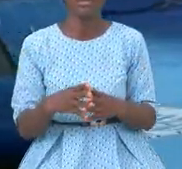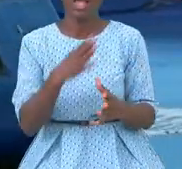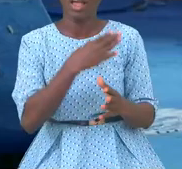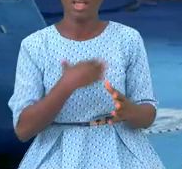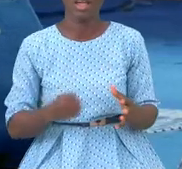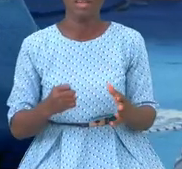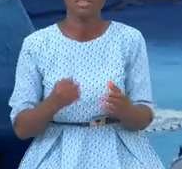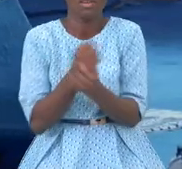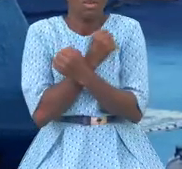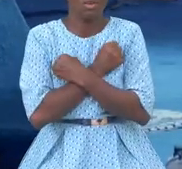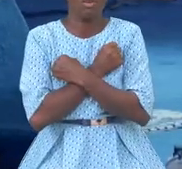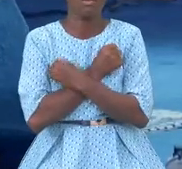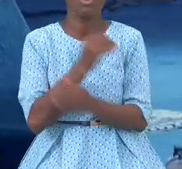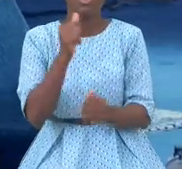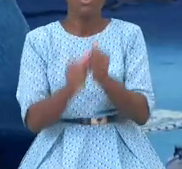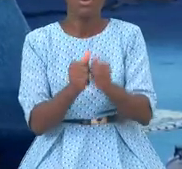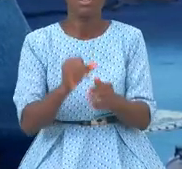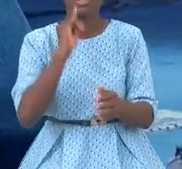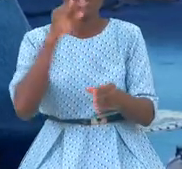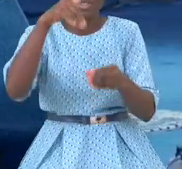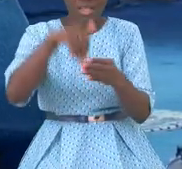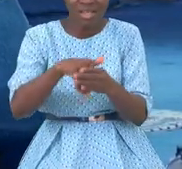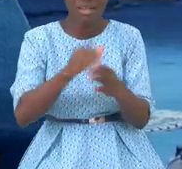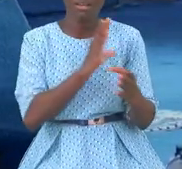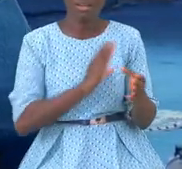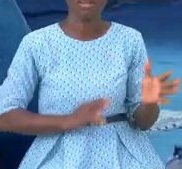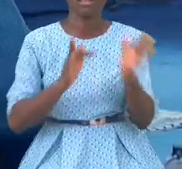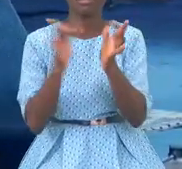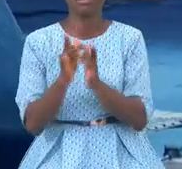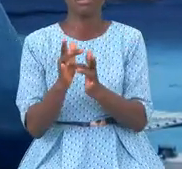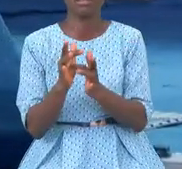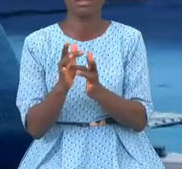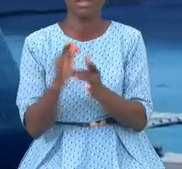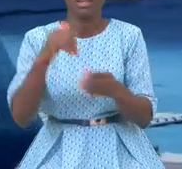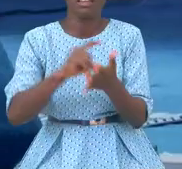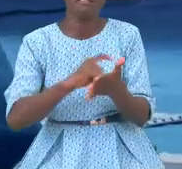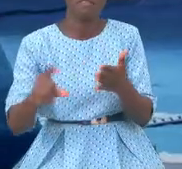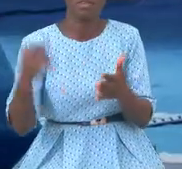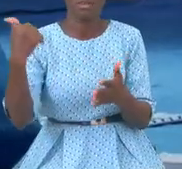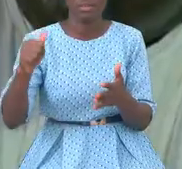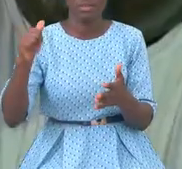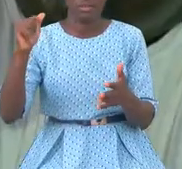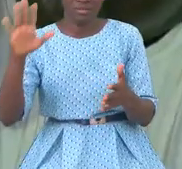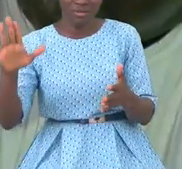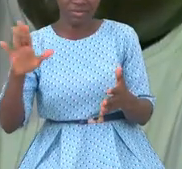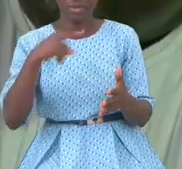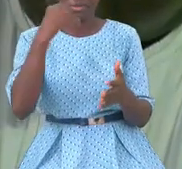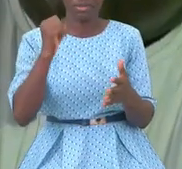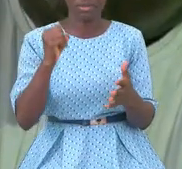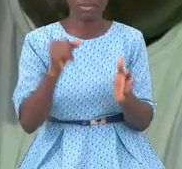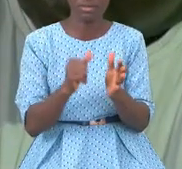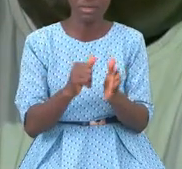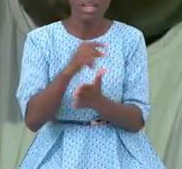Christ Jesus. Look at verse 15. It says this. It's a faithful